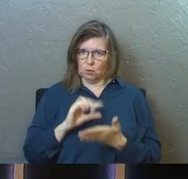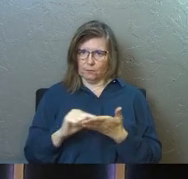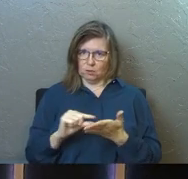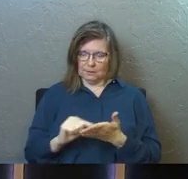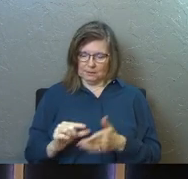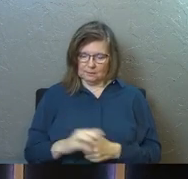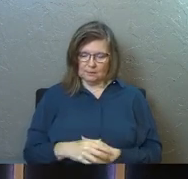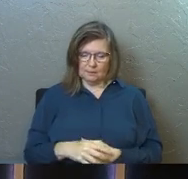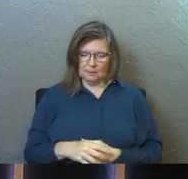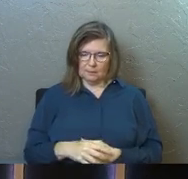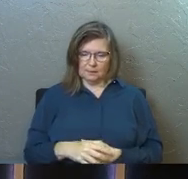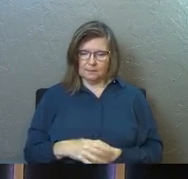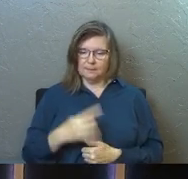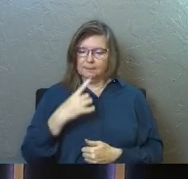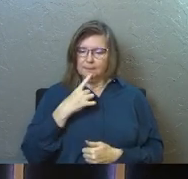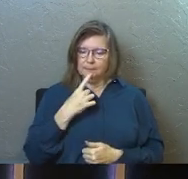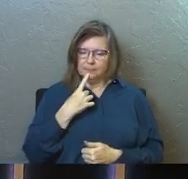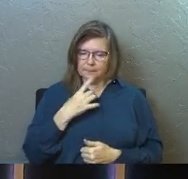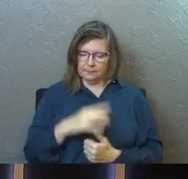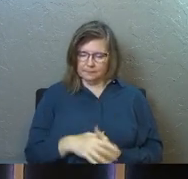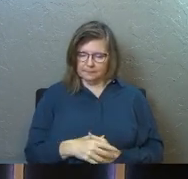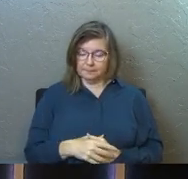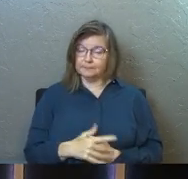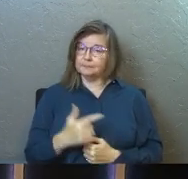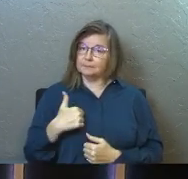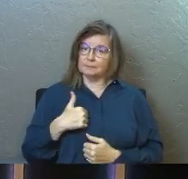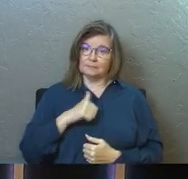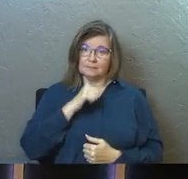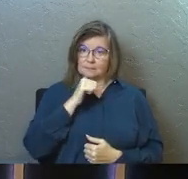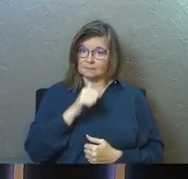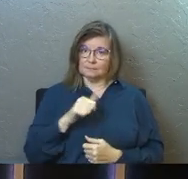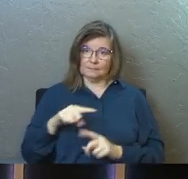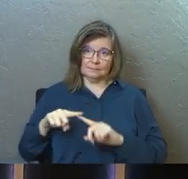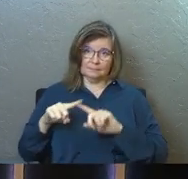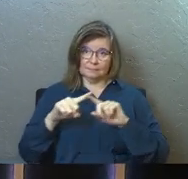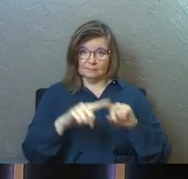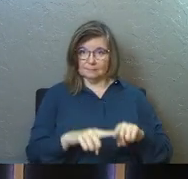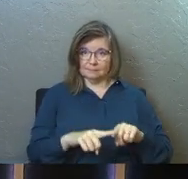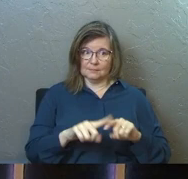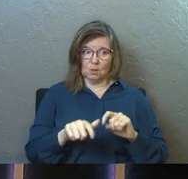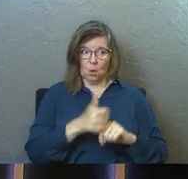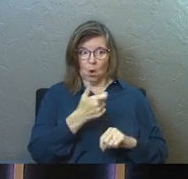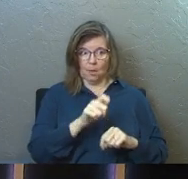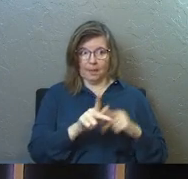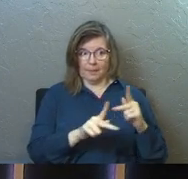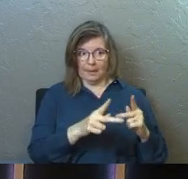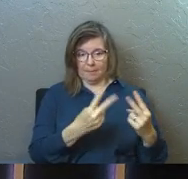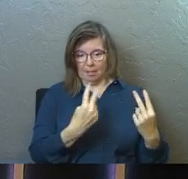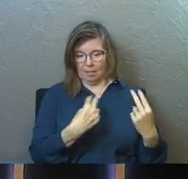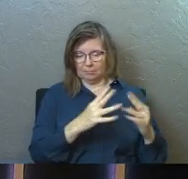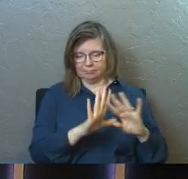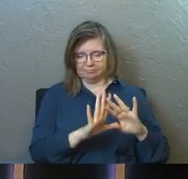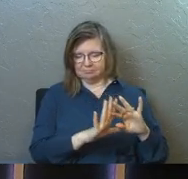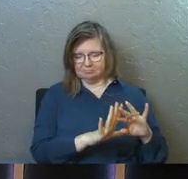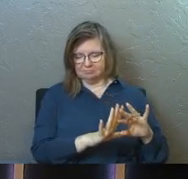verses. He says, I am not accountable to all the other